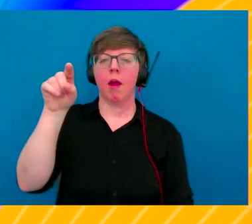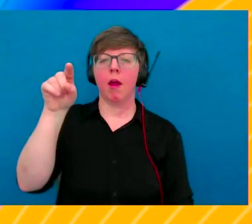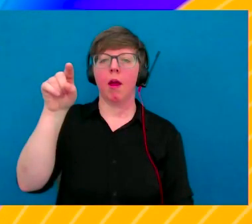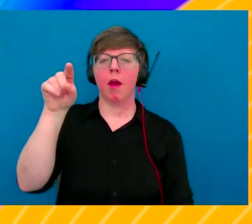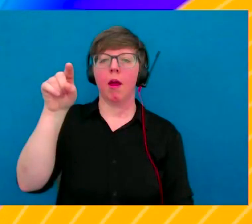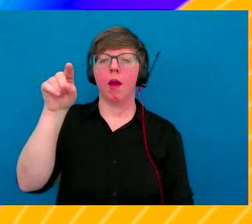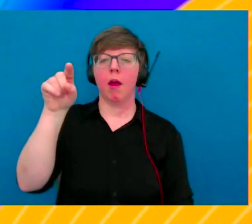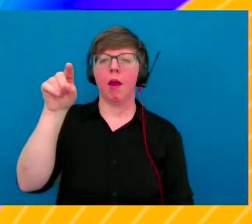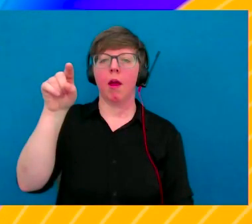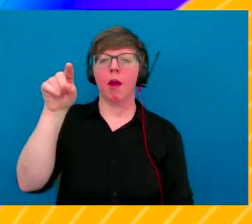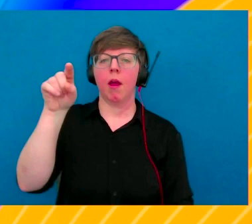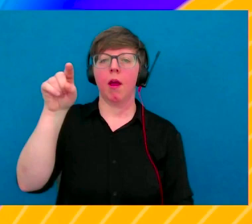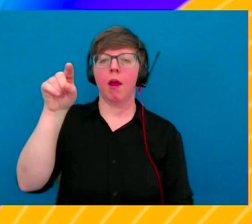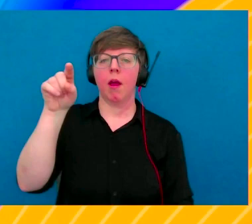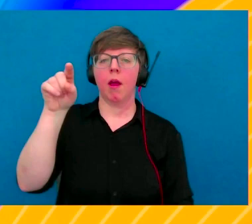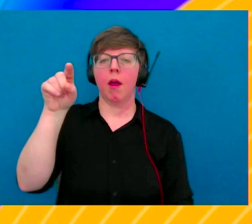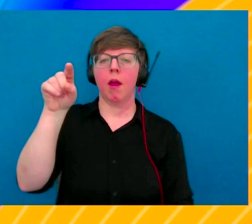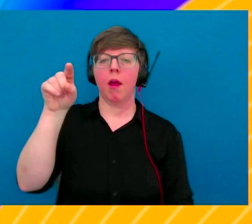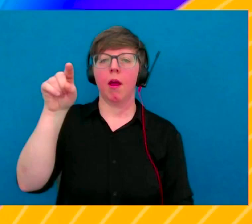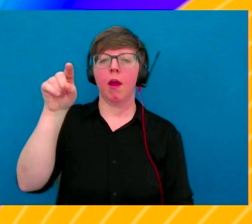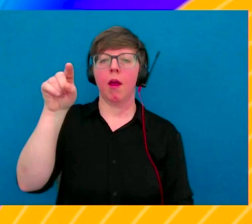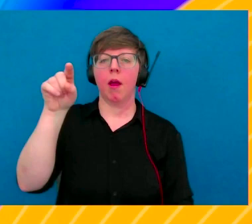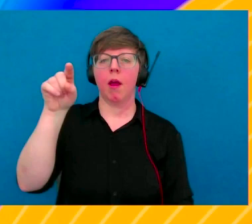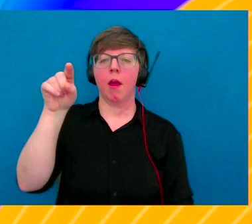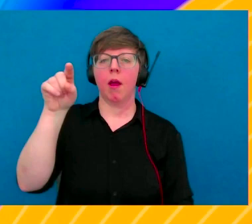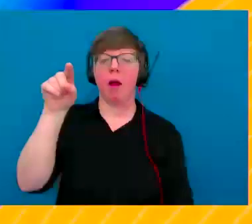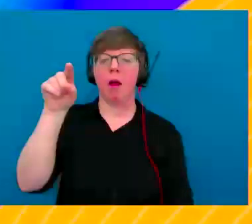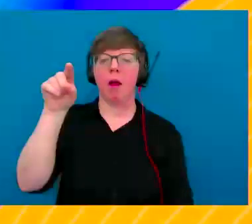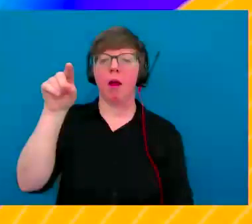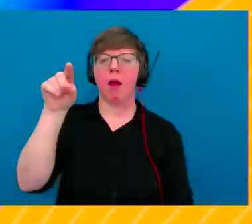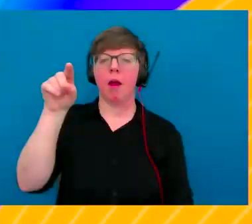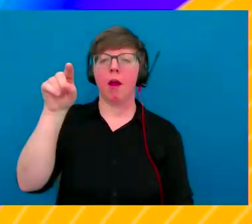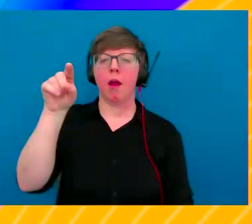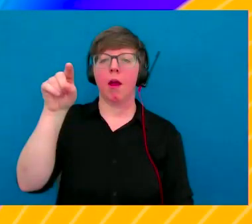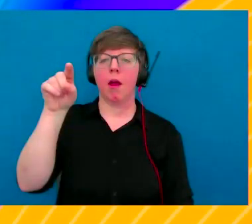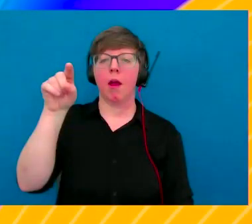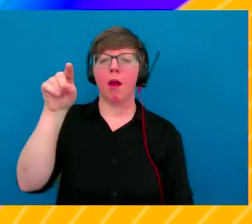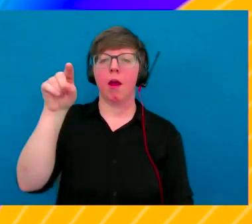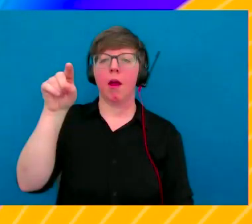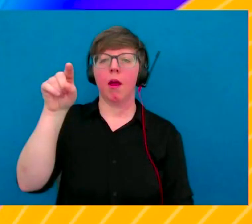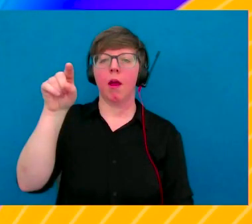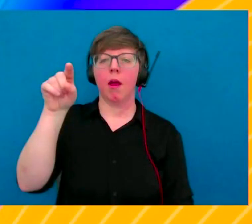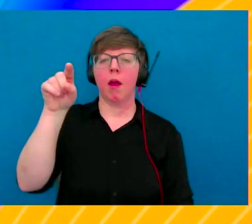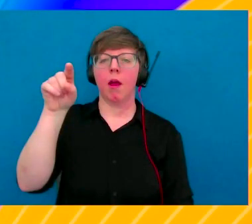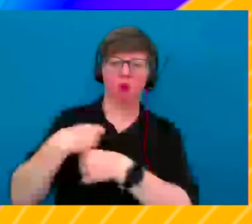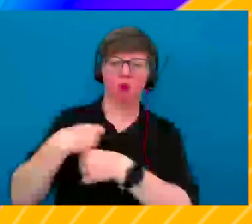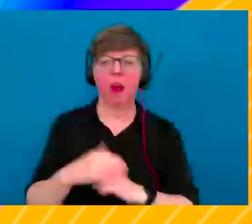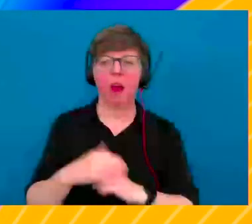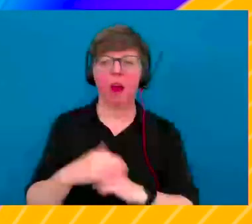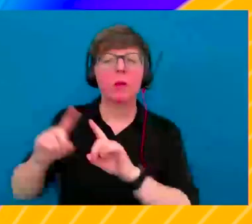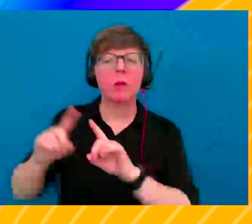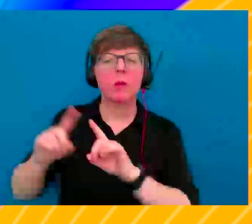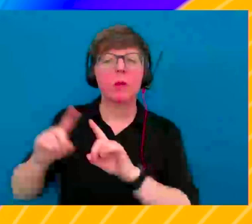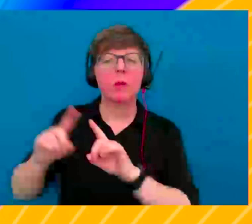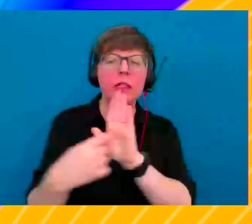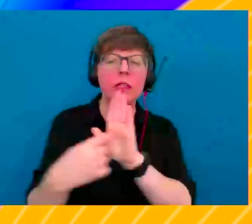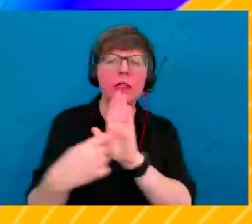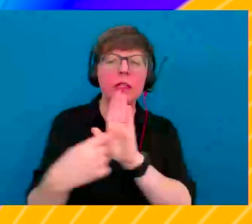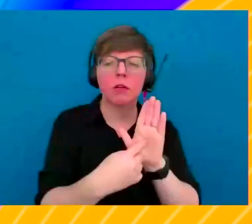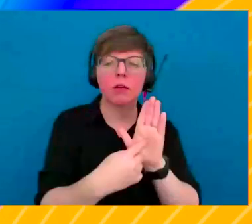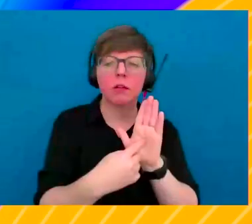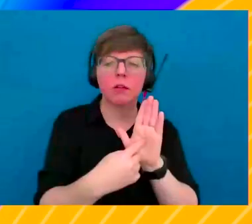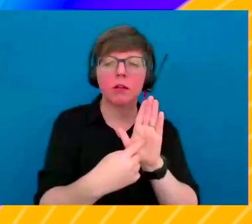me show you the projects that I created. I have a few samples here, and I'll start off with sample project one.